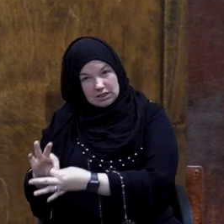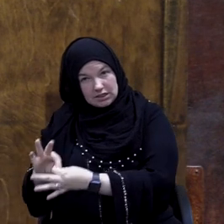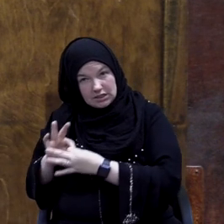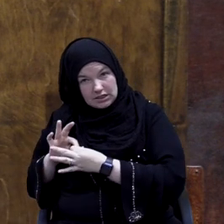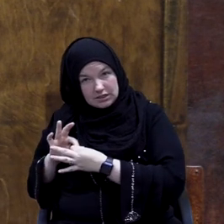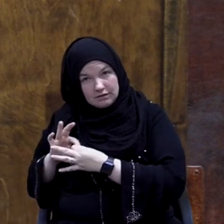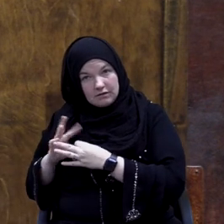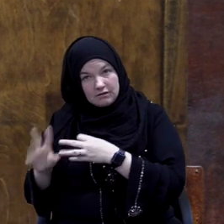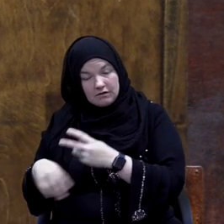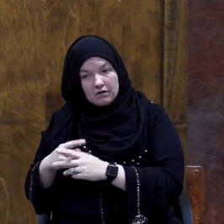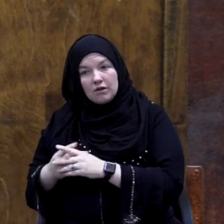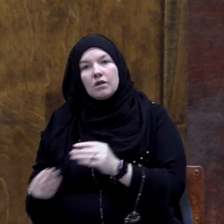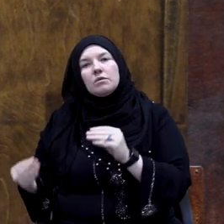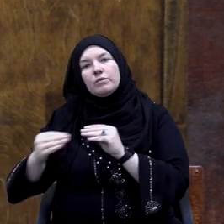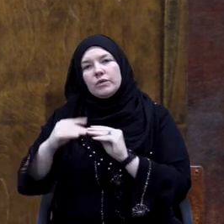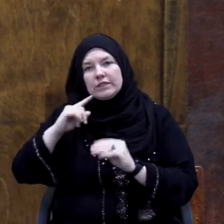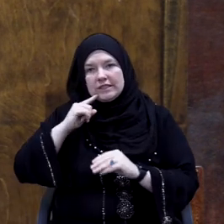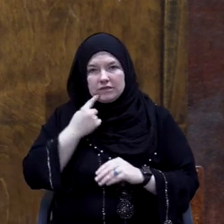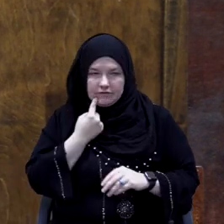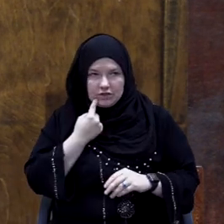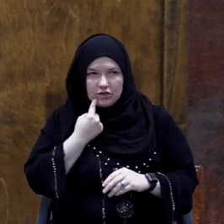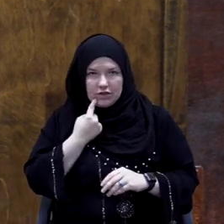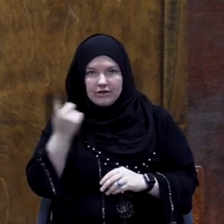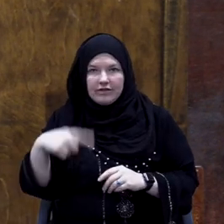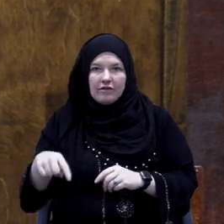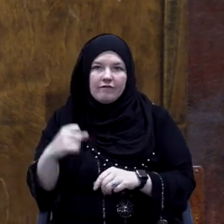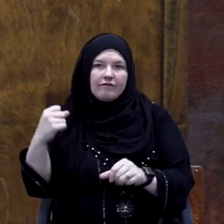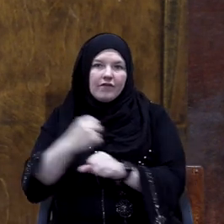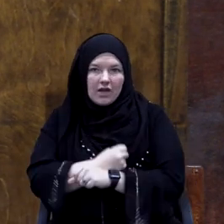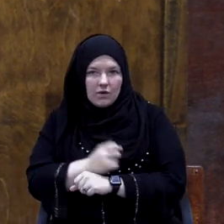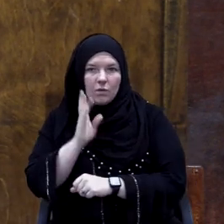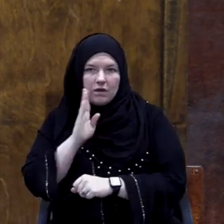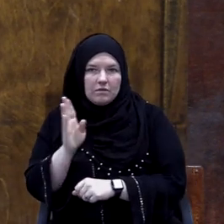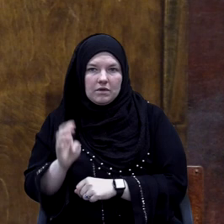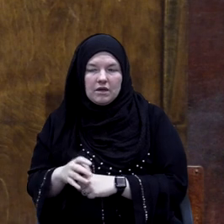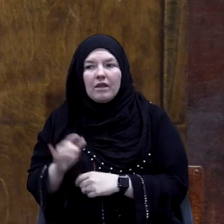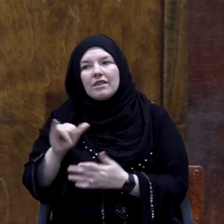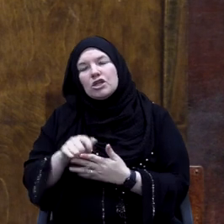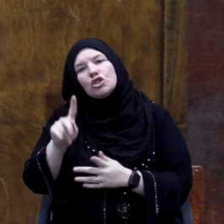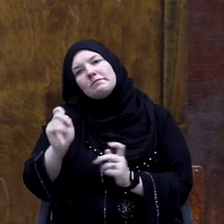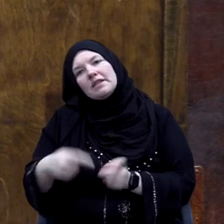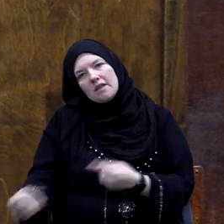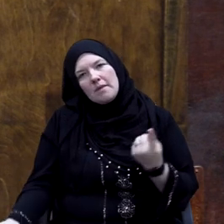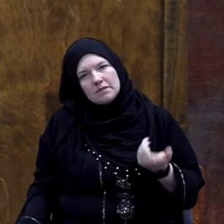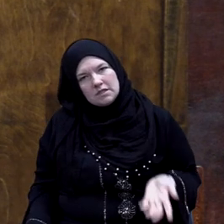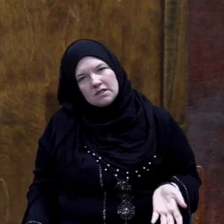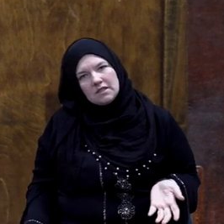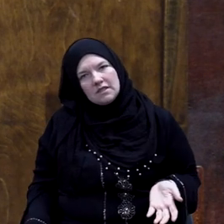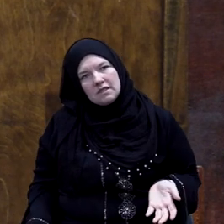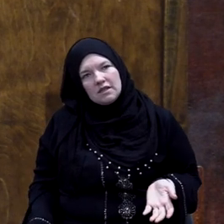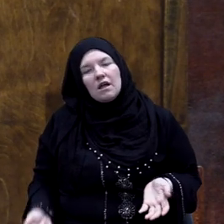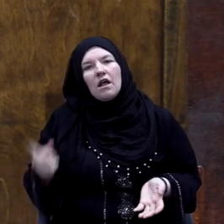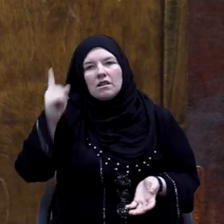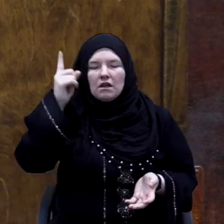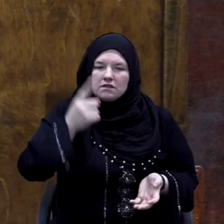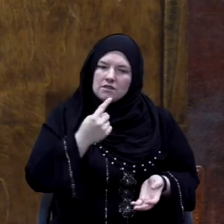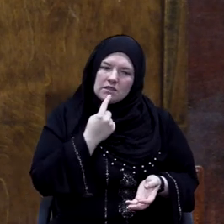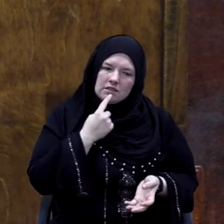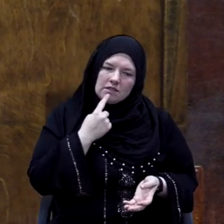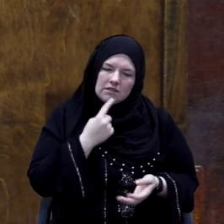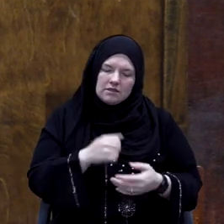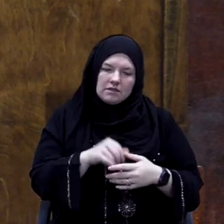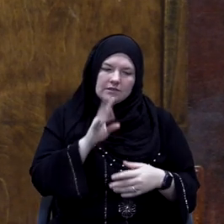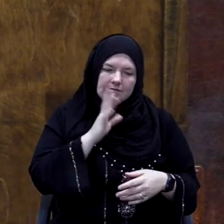kin, the more severe the fight is, which is the opposite. Allah says,